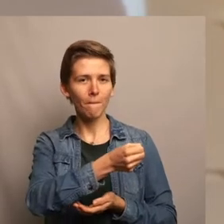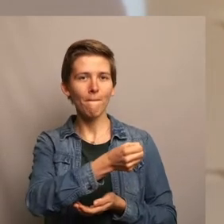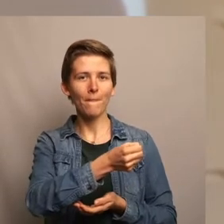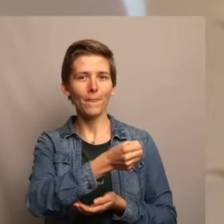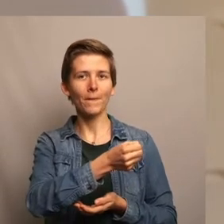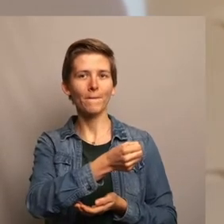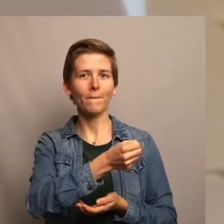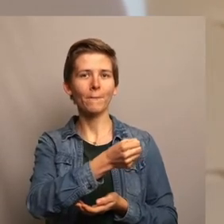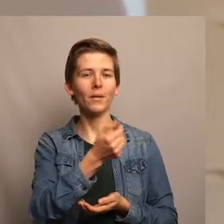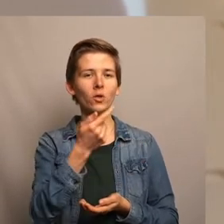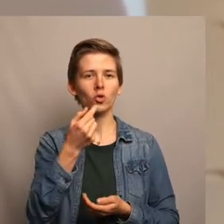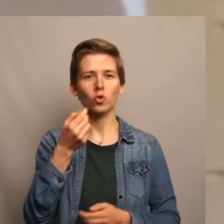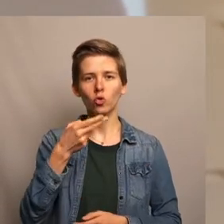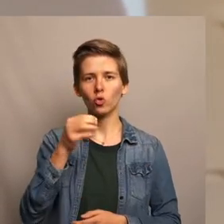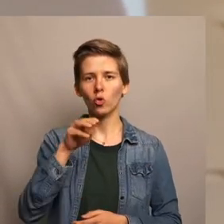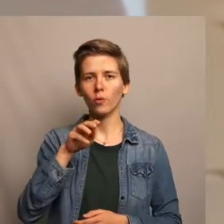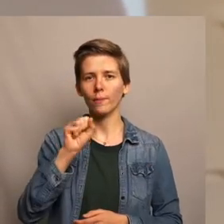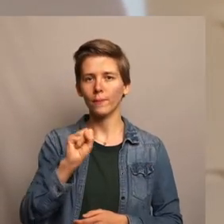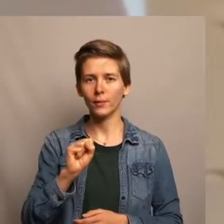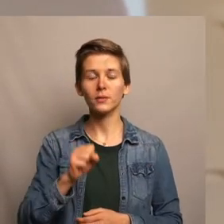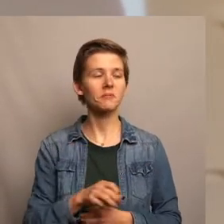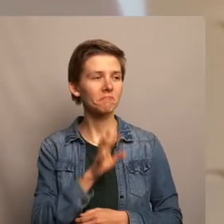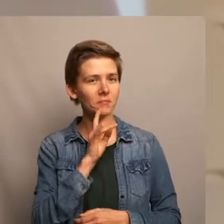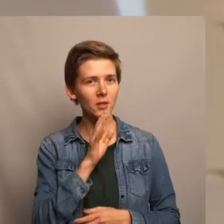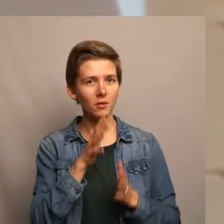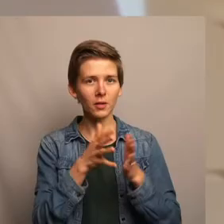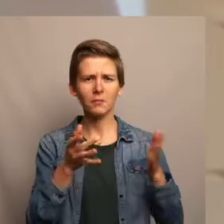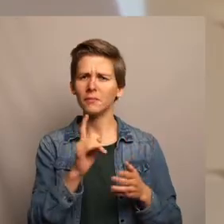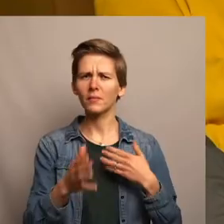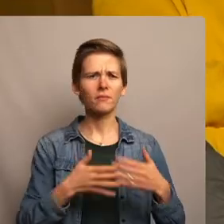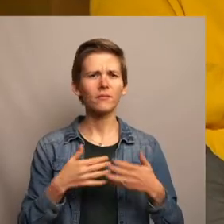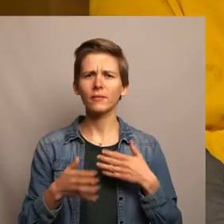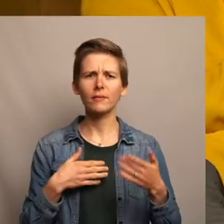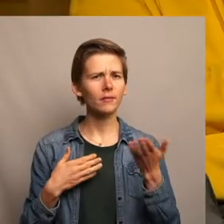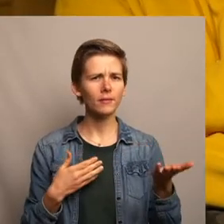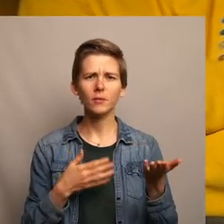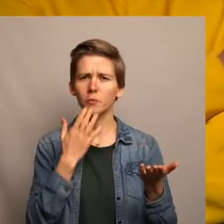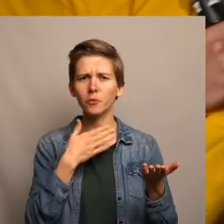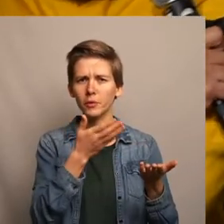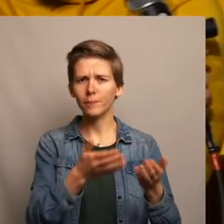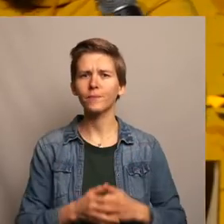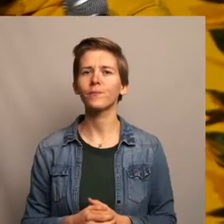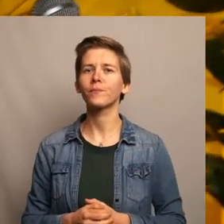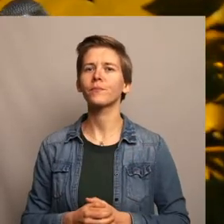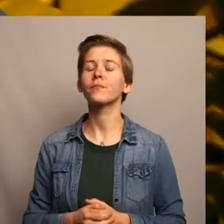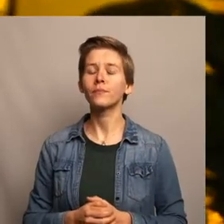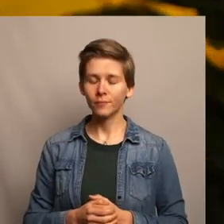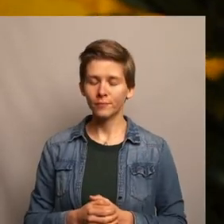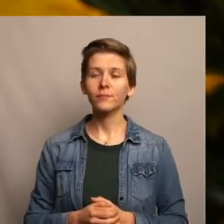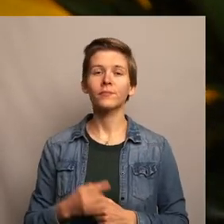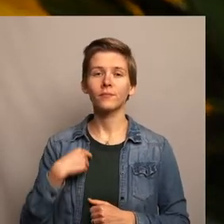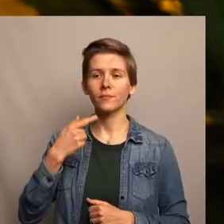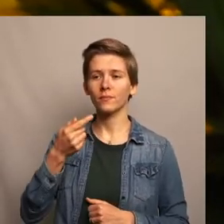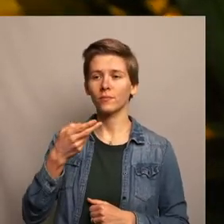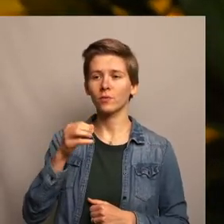to Thomas. Can you please tell us more about what you do and about yourself? Yeah, my name is Thomas.